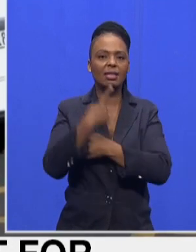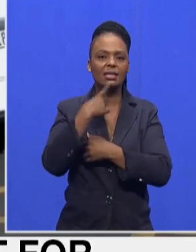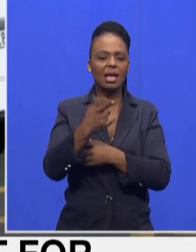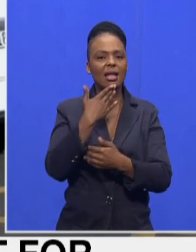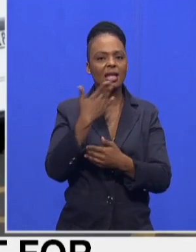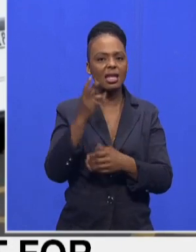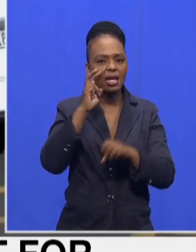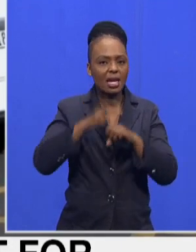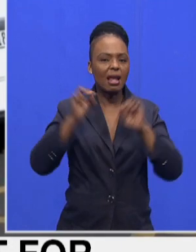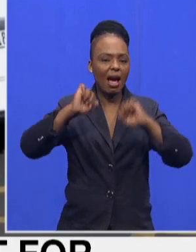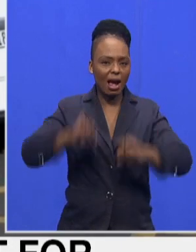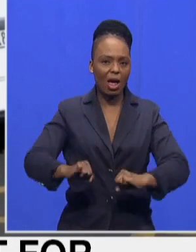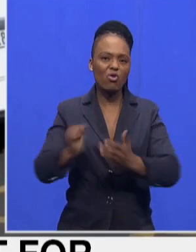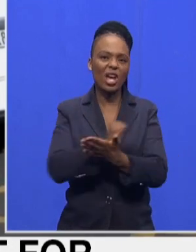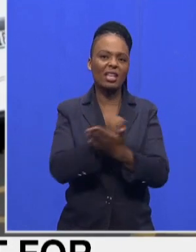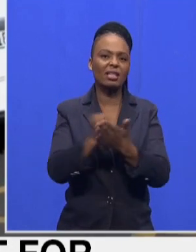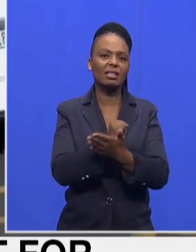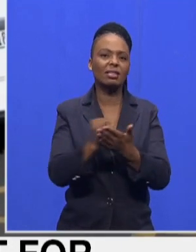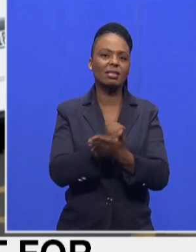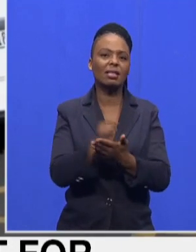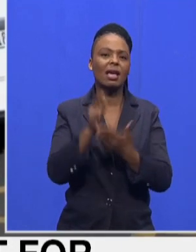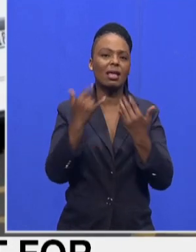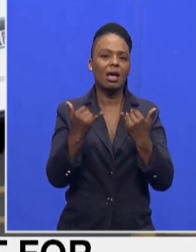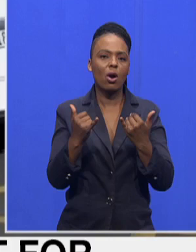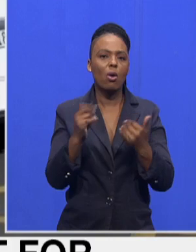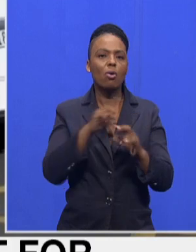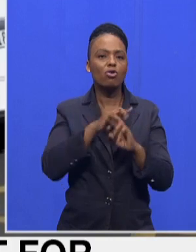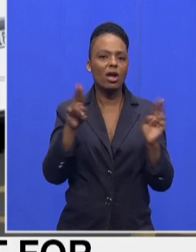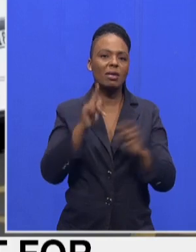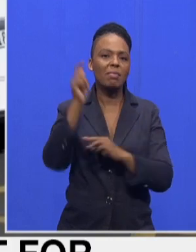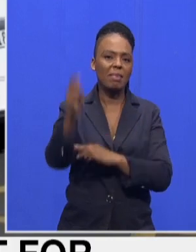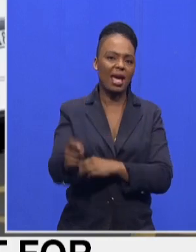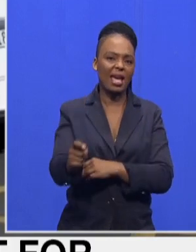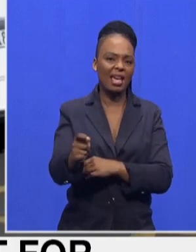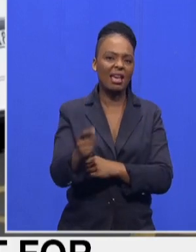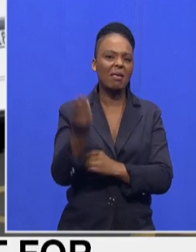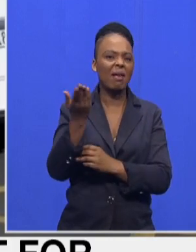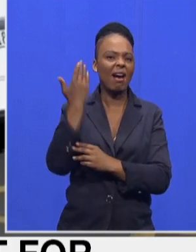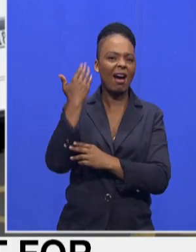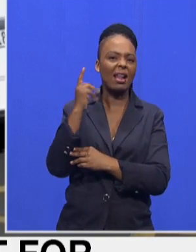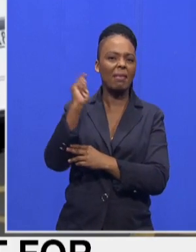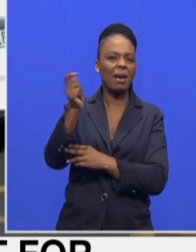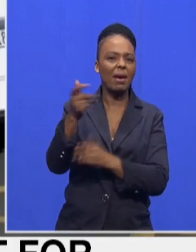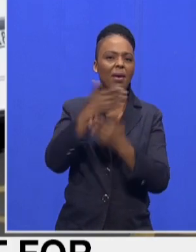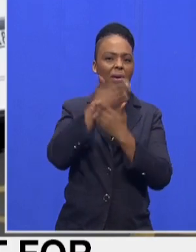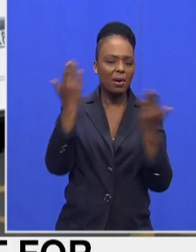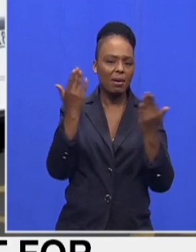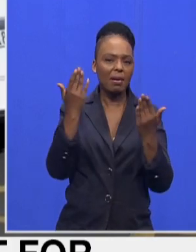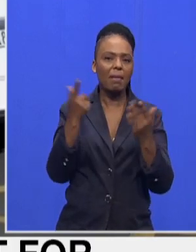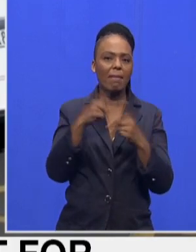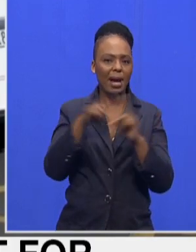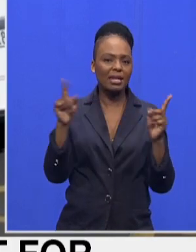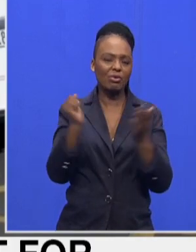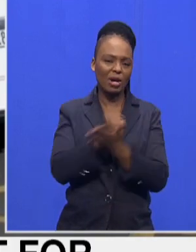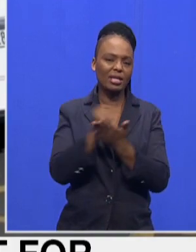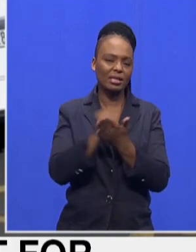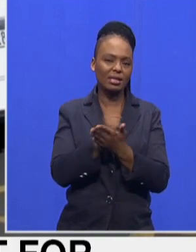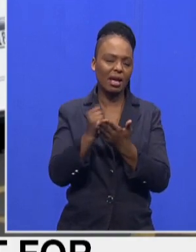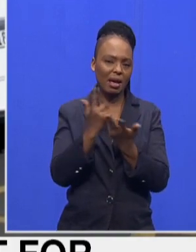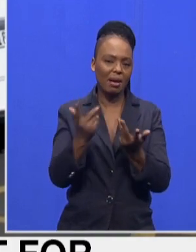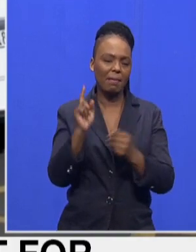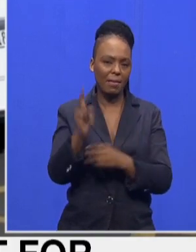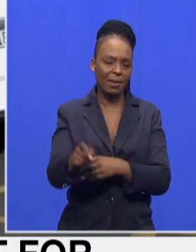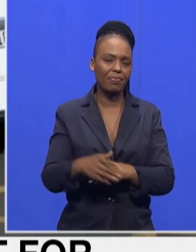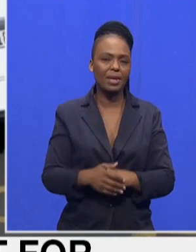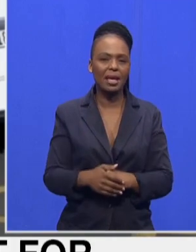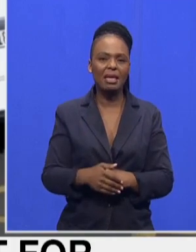to register without having to pay those fee blocks. So that is the standpoint. They've been at loggerheads with the